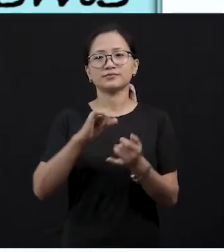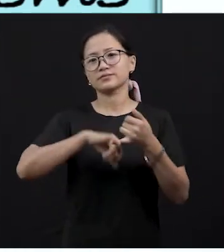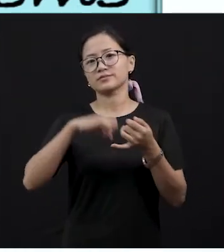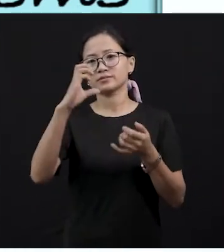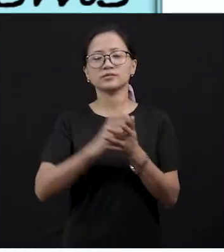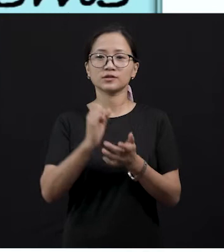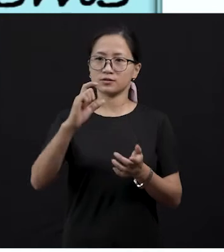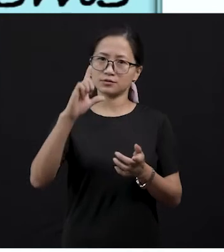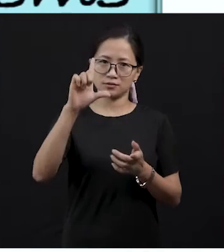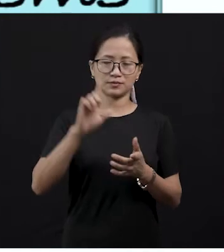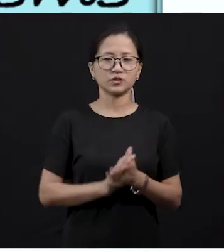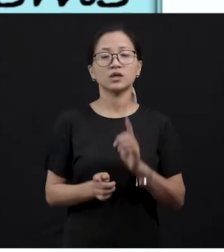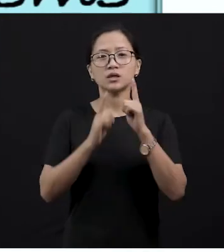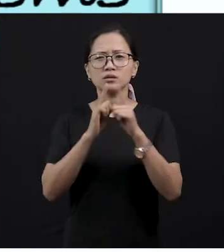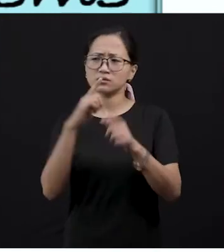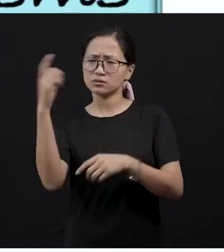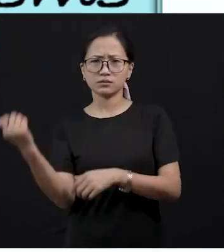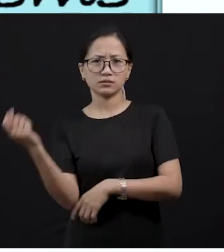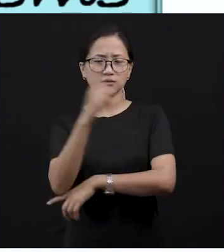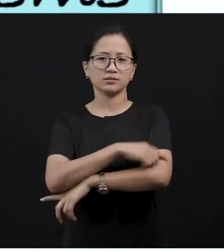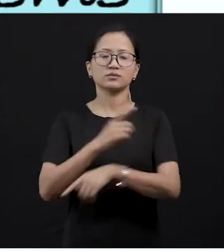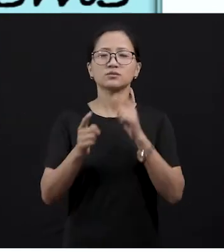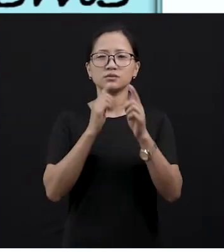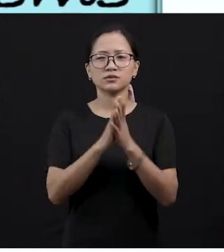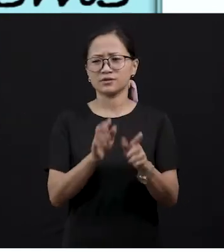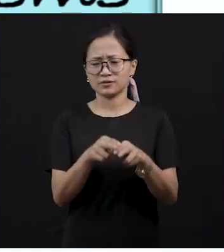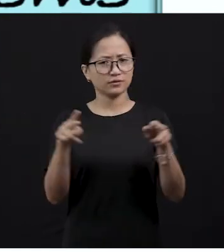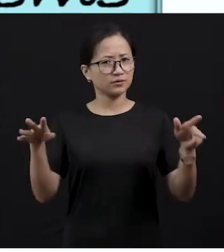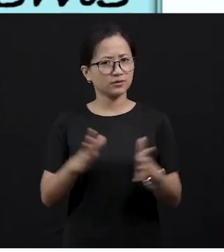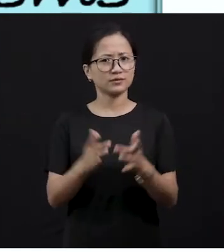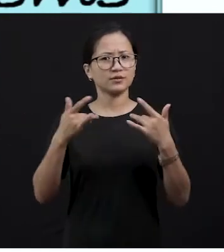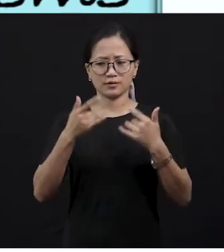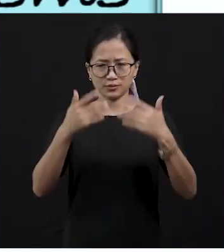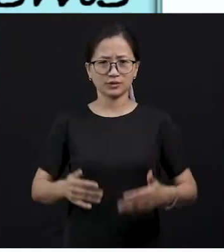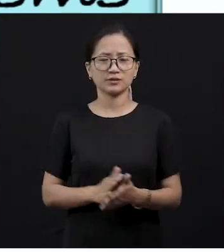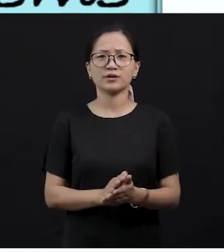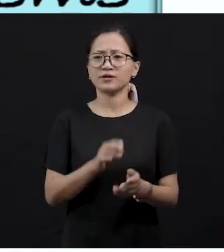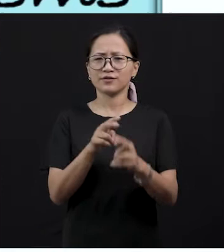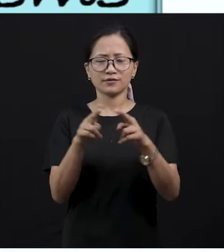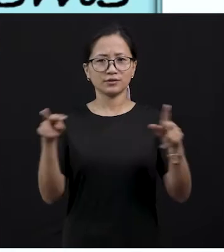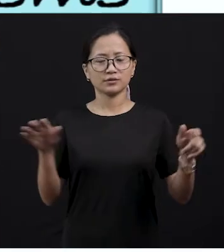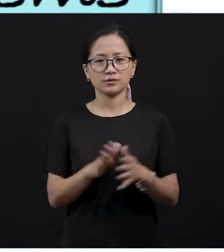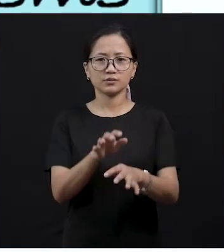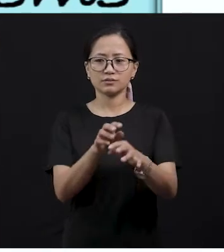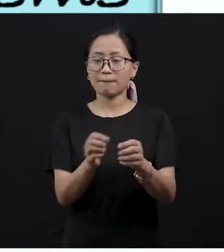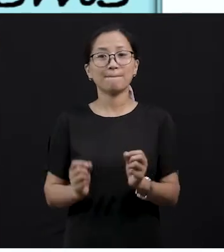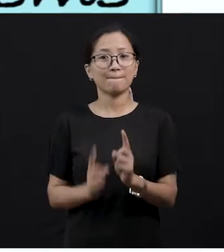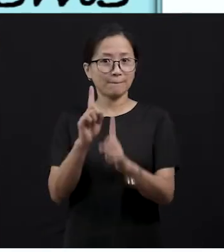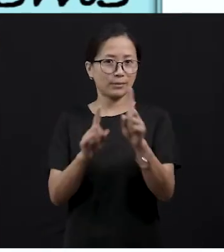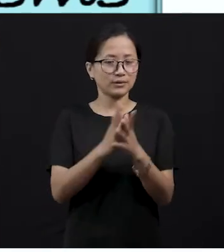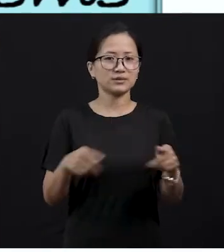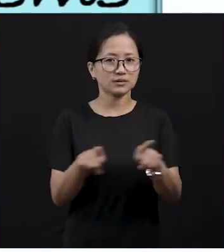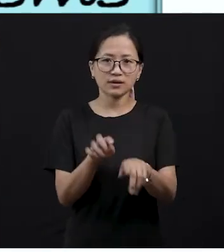The other day, we talked about the different habitats, right? The different plants and animals found in terrestrial habitats like